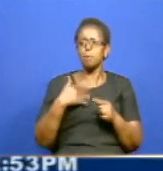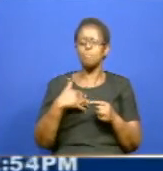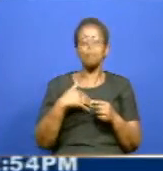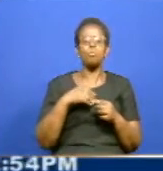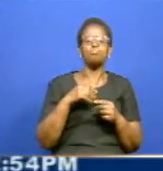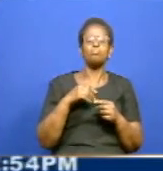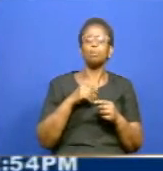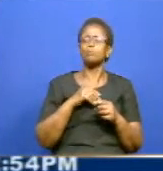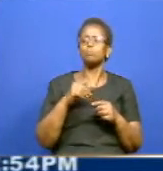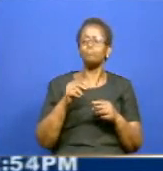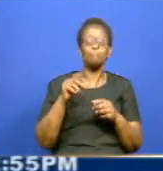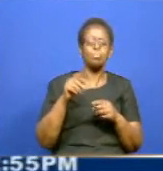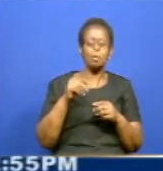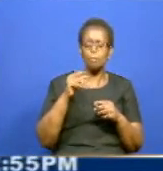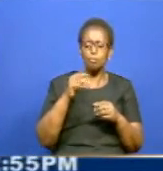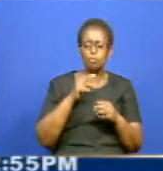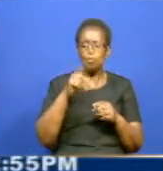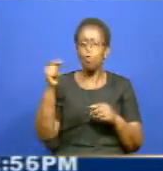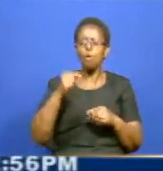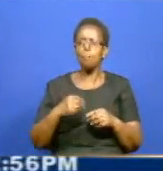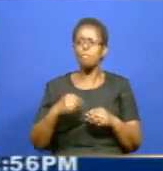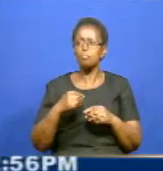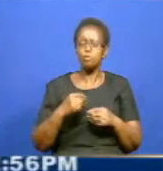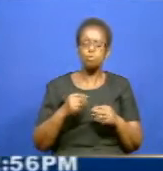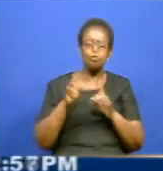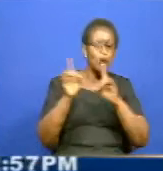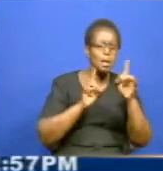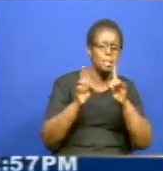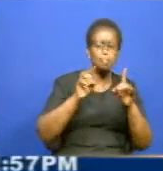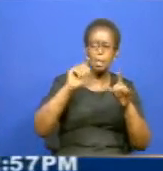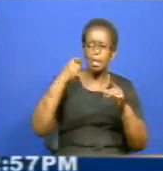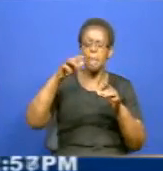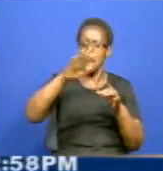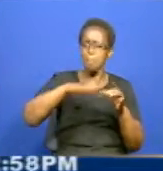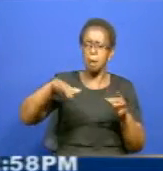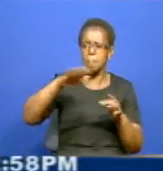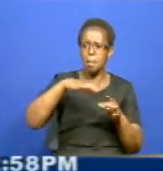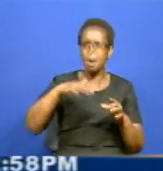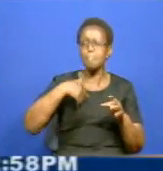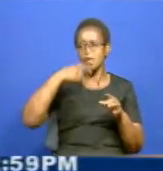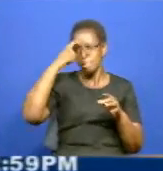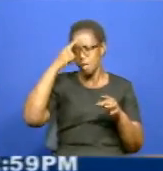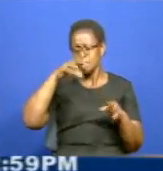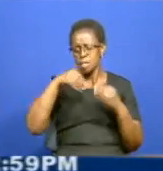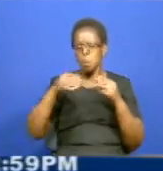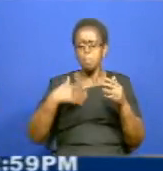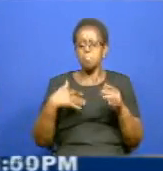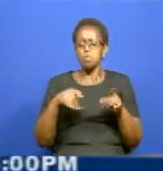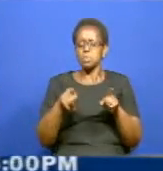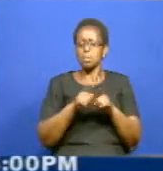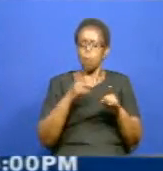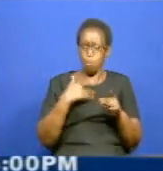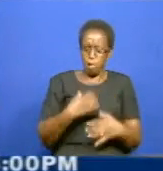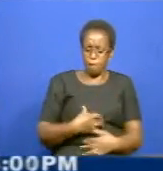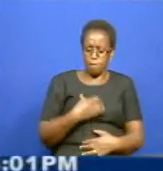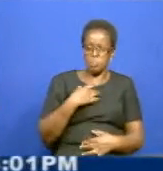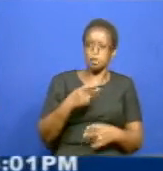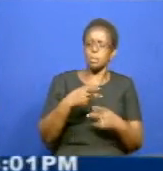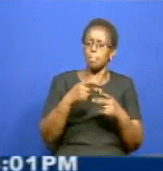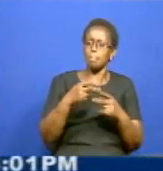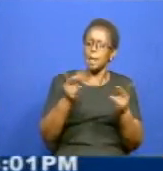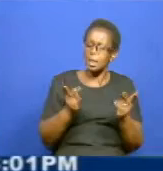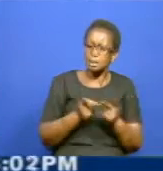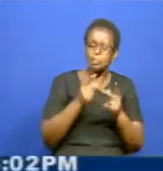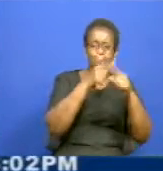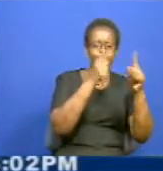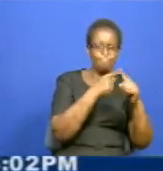I think even persons with disabilities want to go to places, want to visit new places, and they want to identify places they can